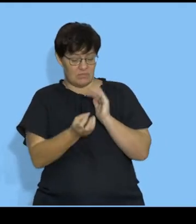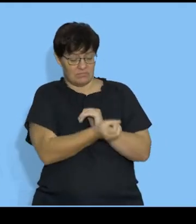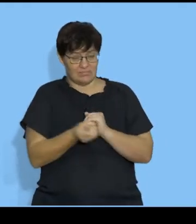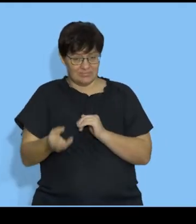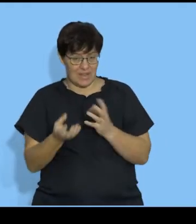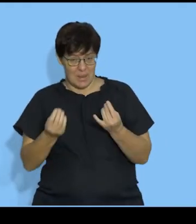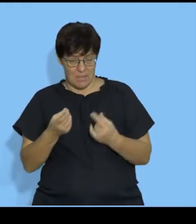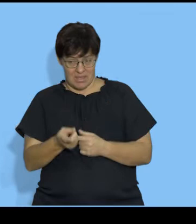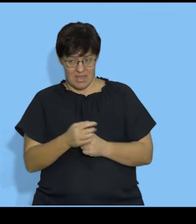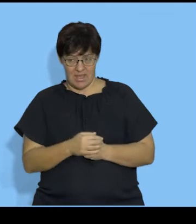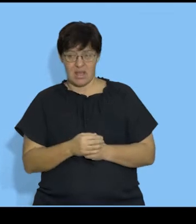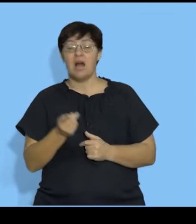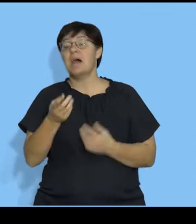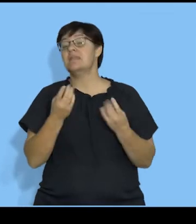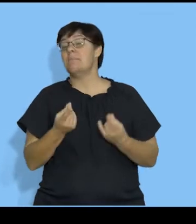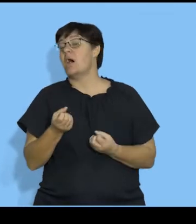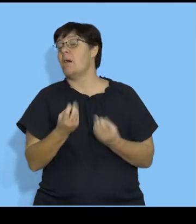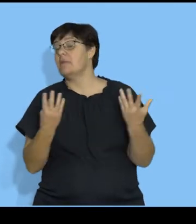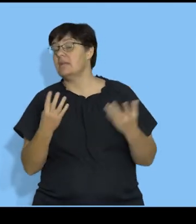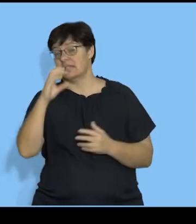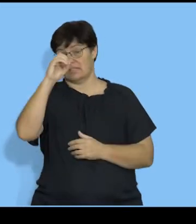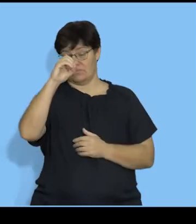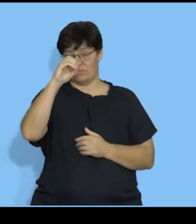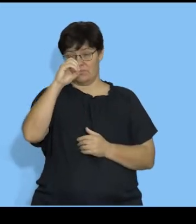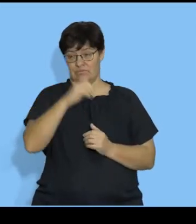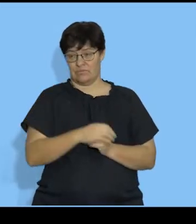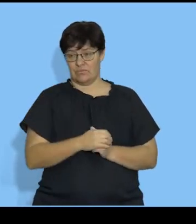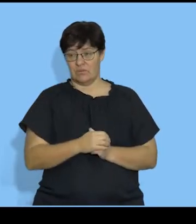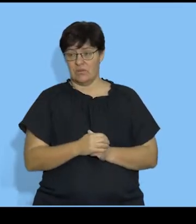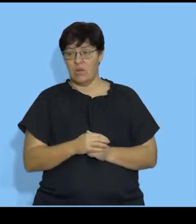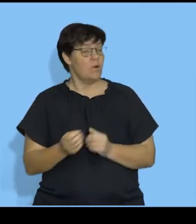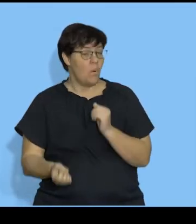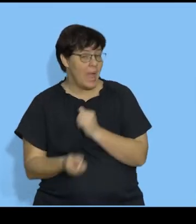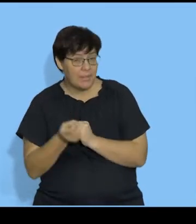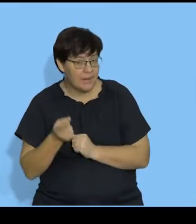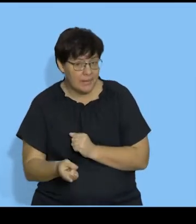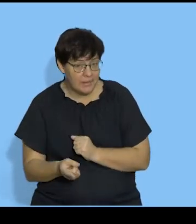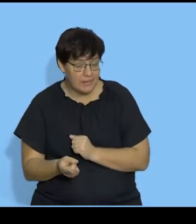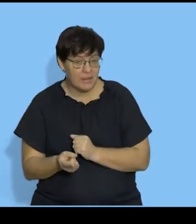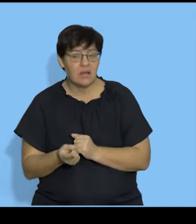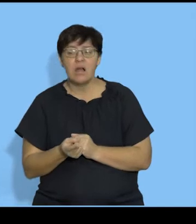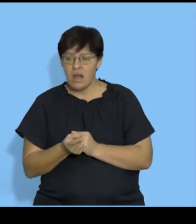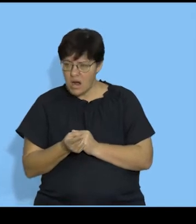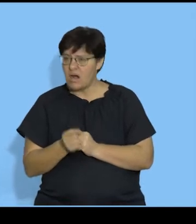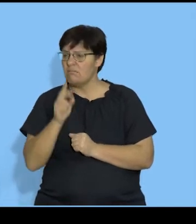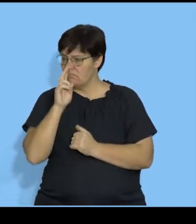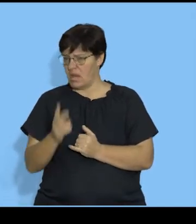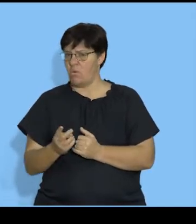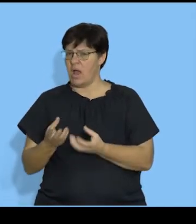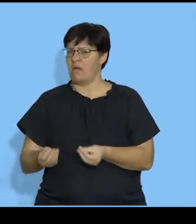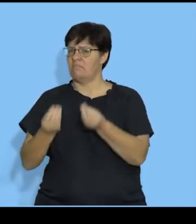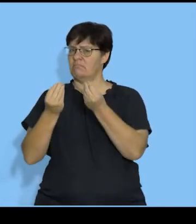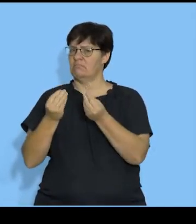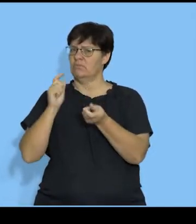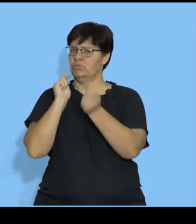numbers, has an oxidation number of 0. But what has happened to oxygen? Something has happened. Oxygen now has an oxidation number